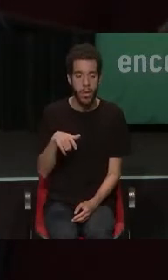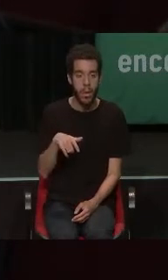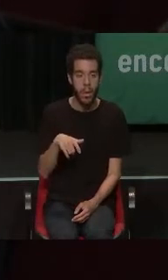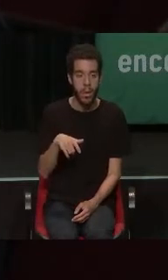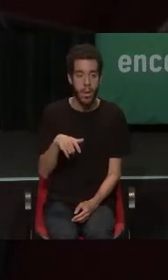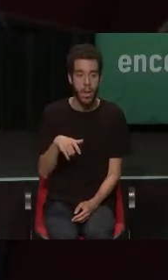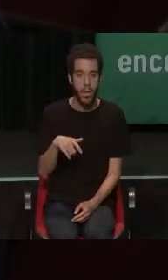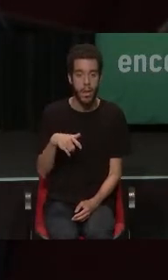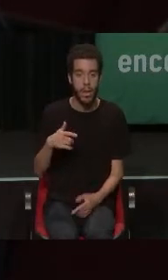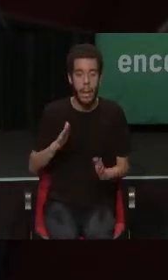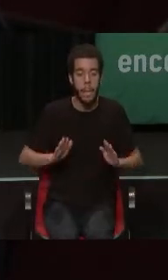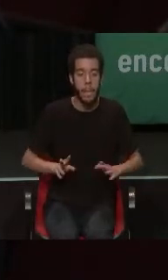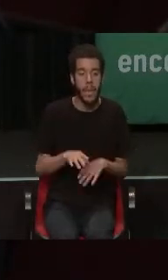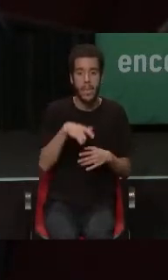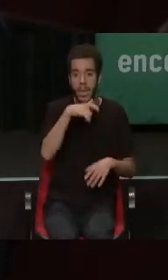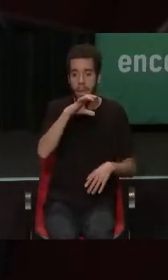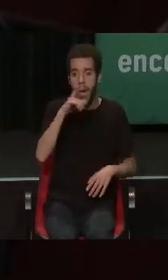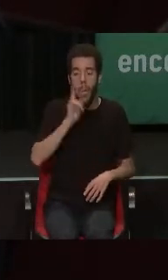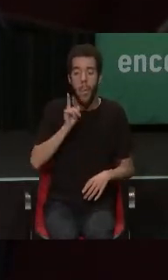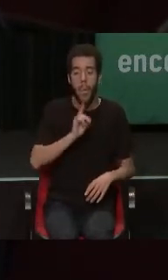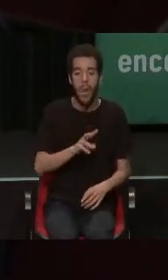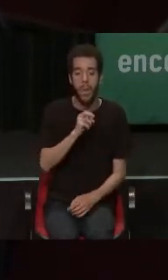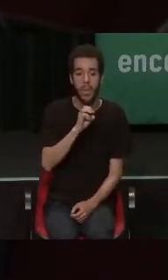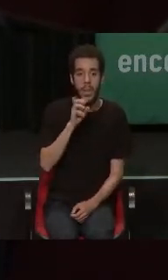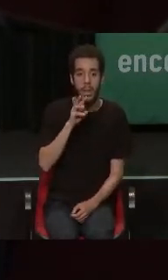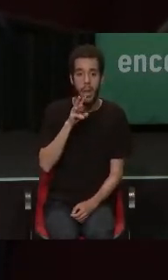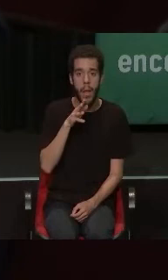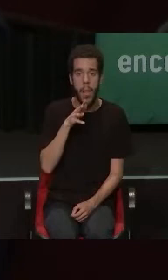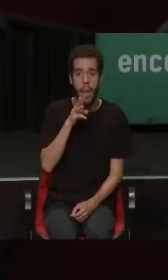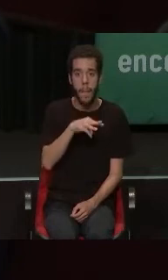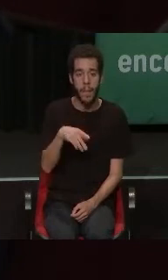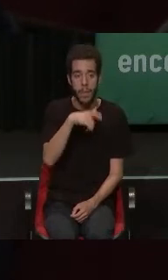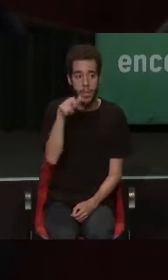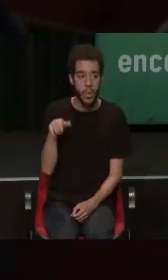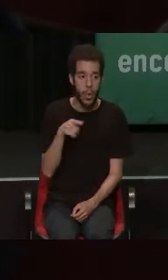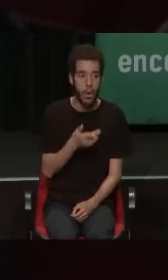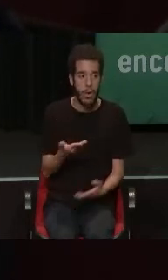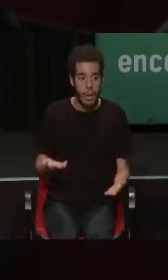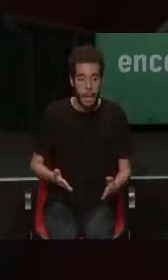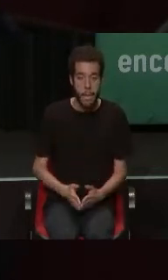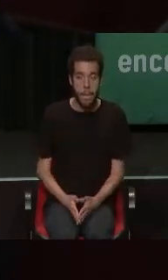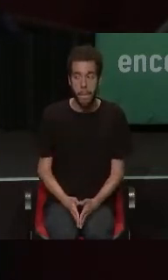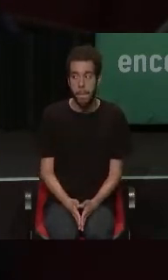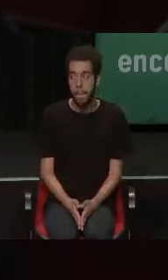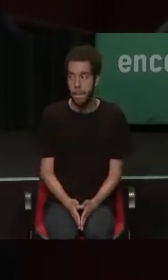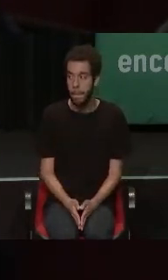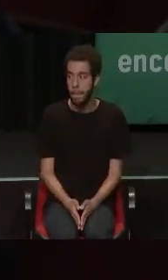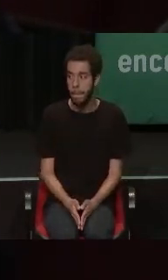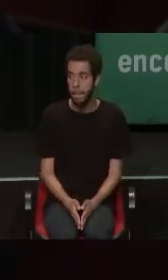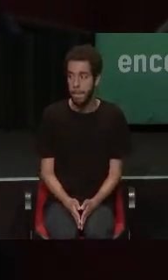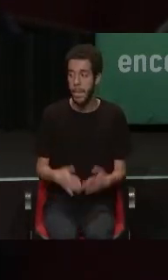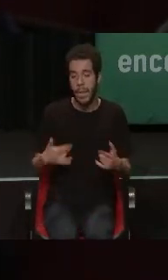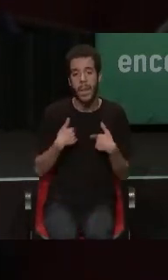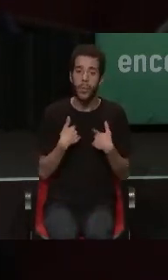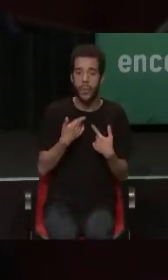3 million Egyptian females, and we had very good results in this regards, and I think we can cooperate in this